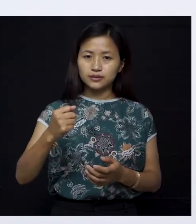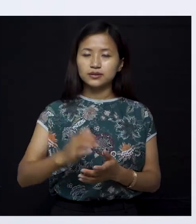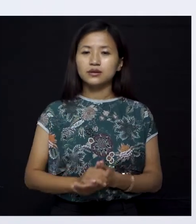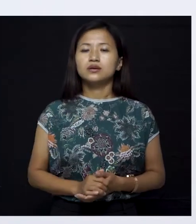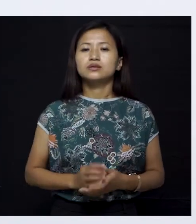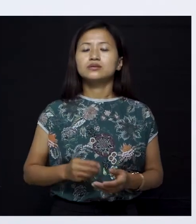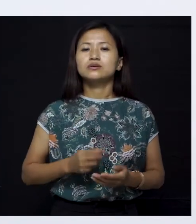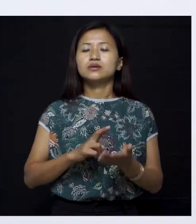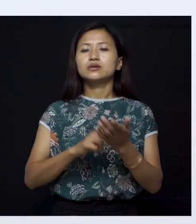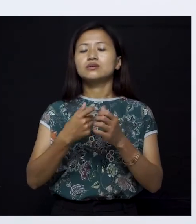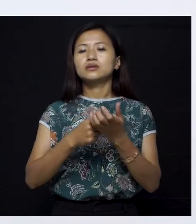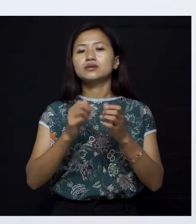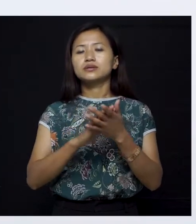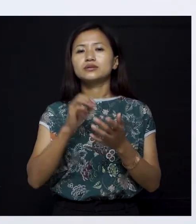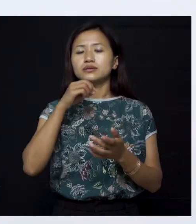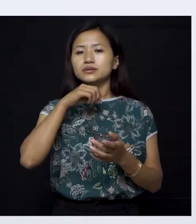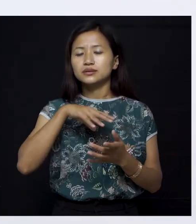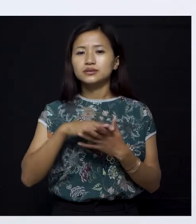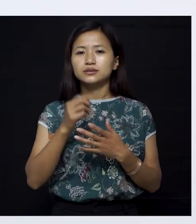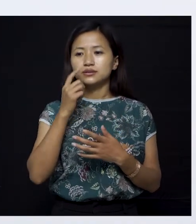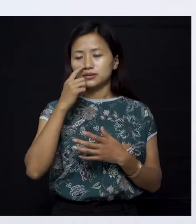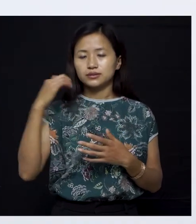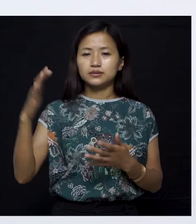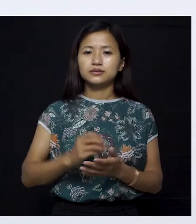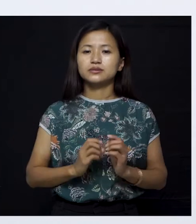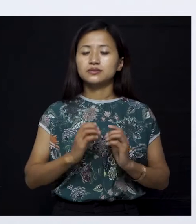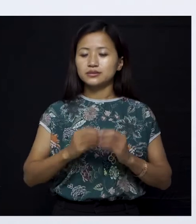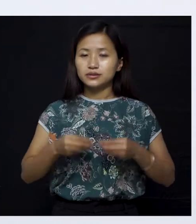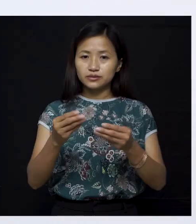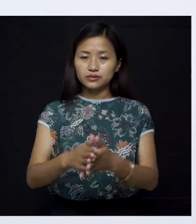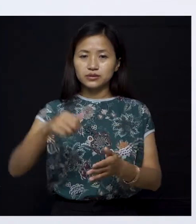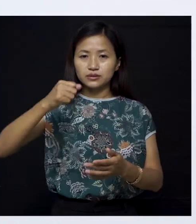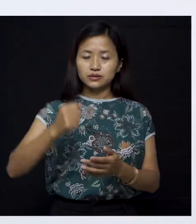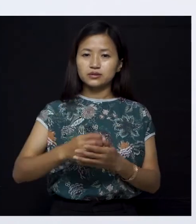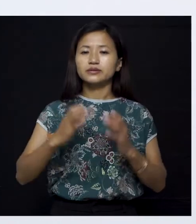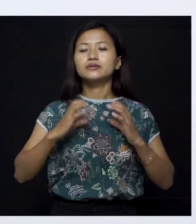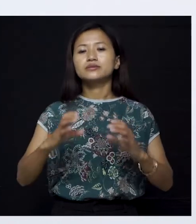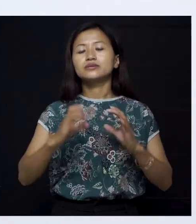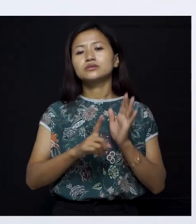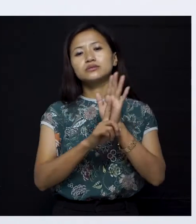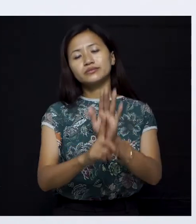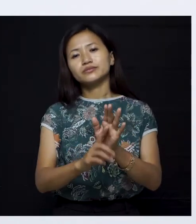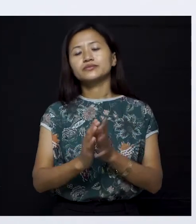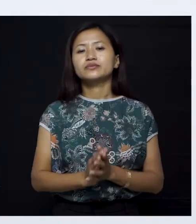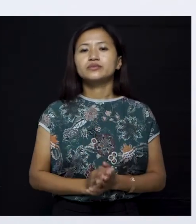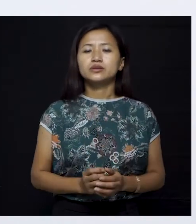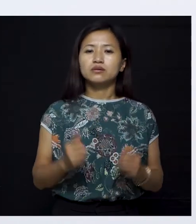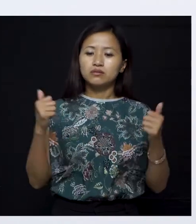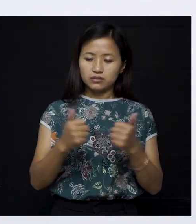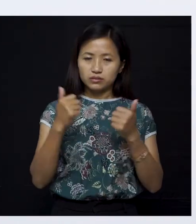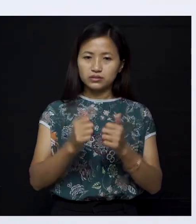to give her the stick because she might slip off. This shows that they also care for their mother in spite of the arguments that they have,